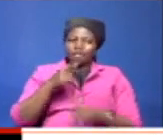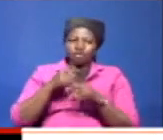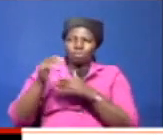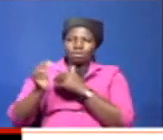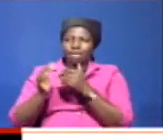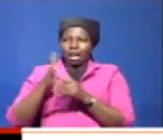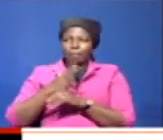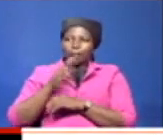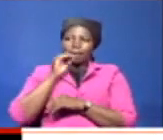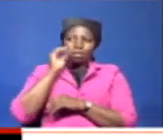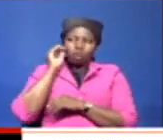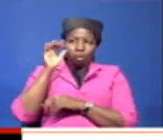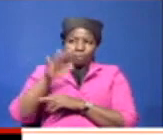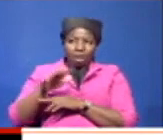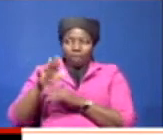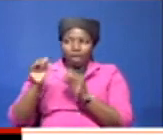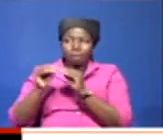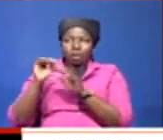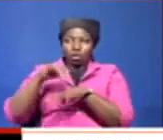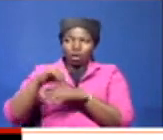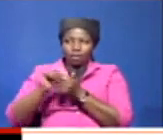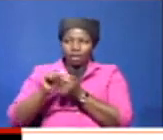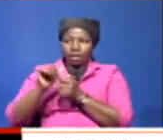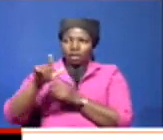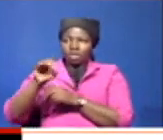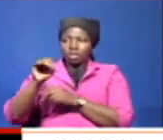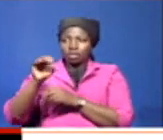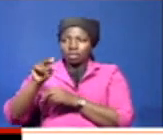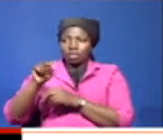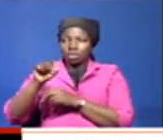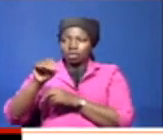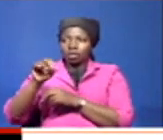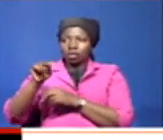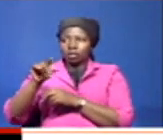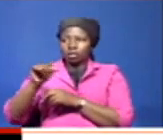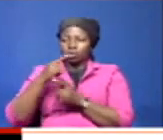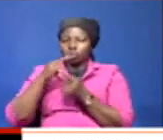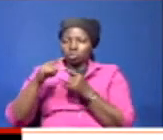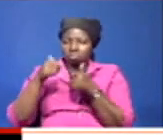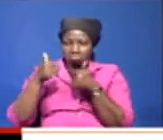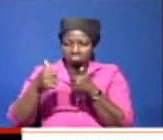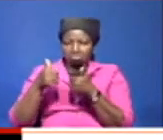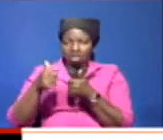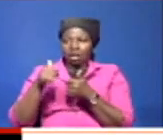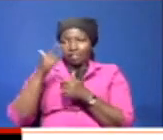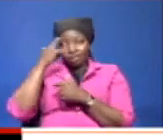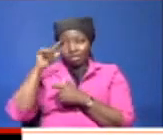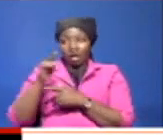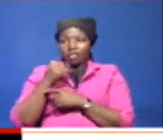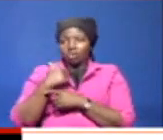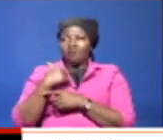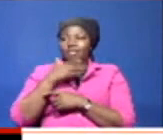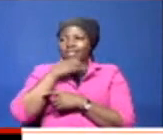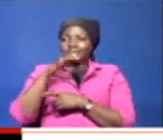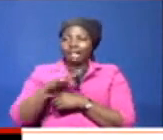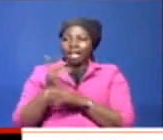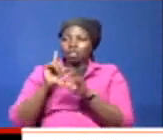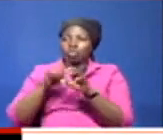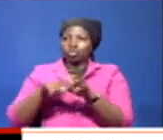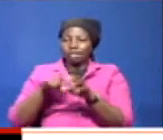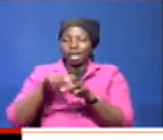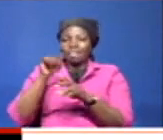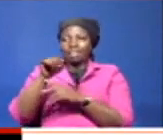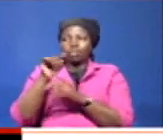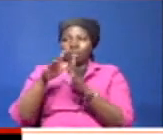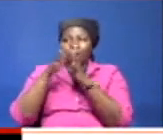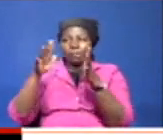in Longonot, and we had a good chat. And for him to have his son on this event is like a homecoming. It meant a lot for their family in the States